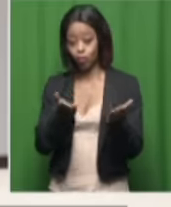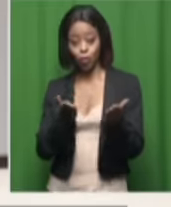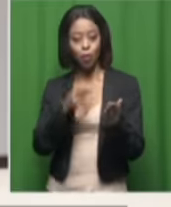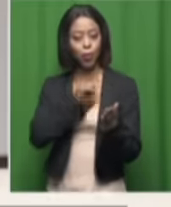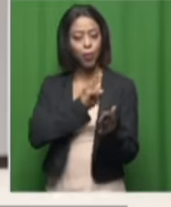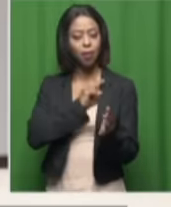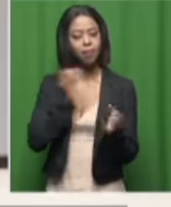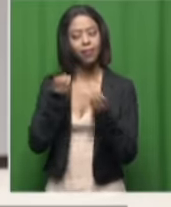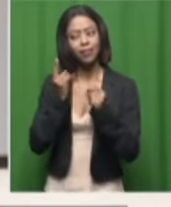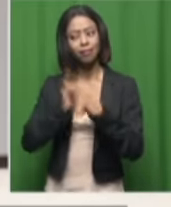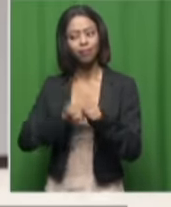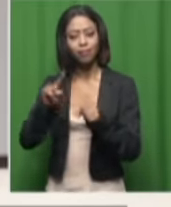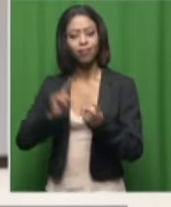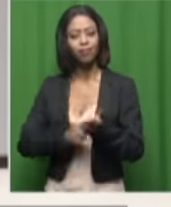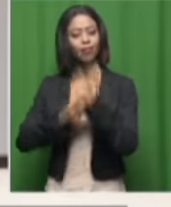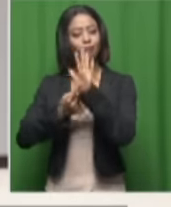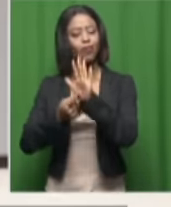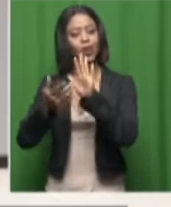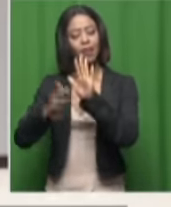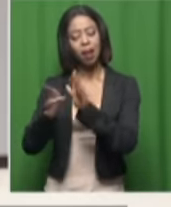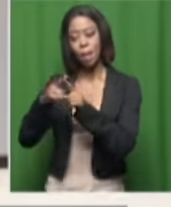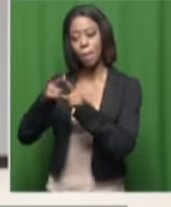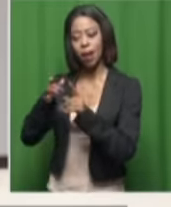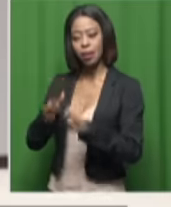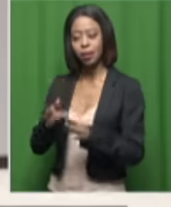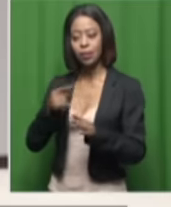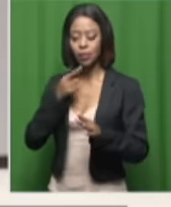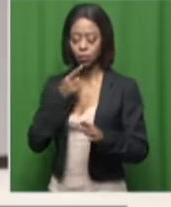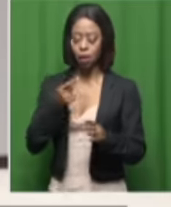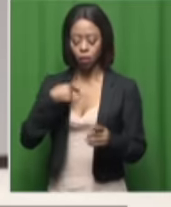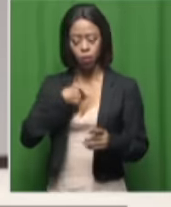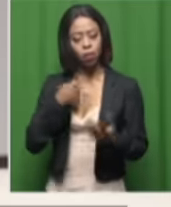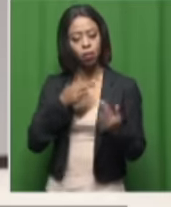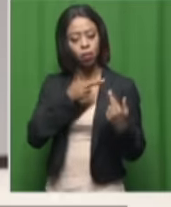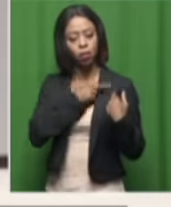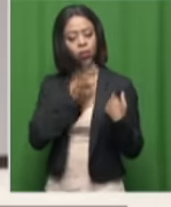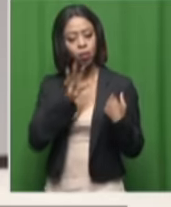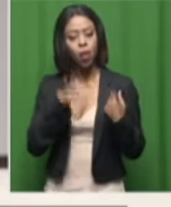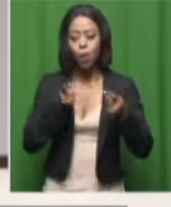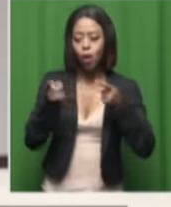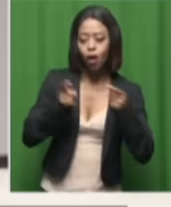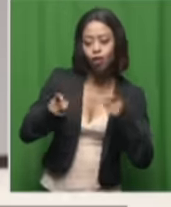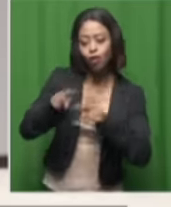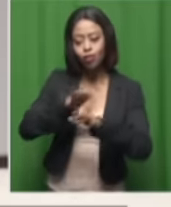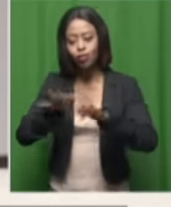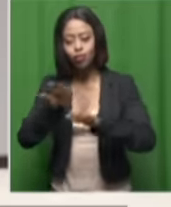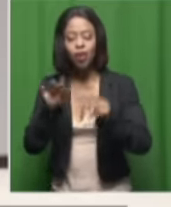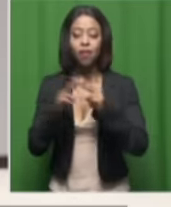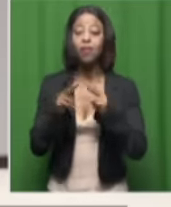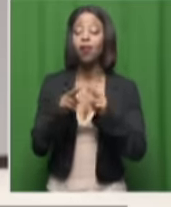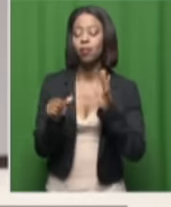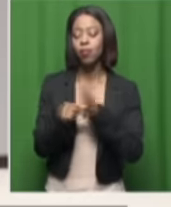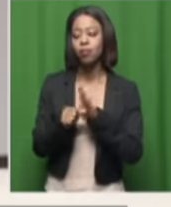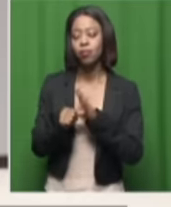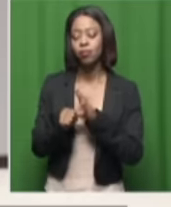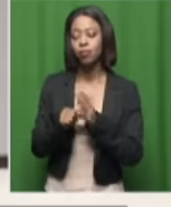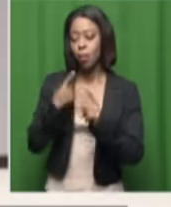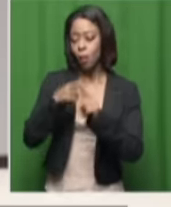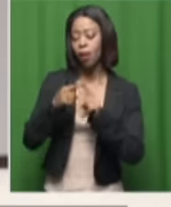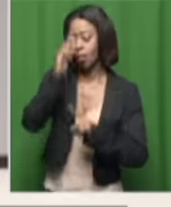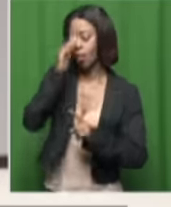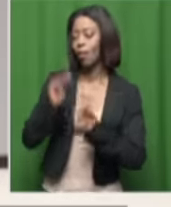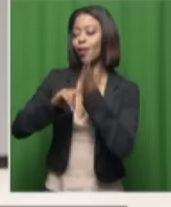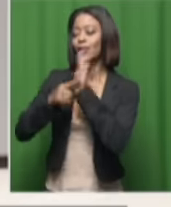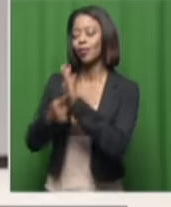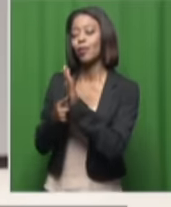calm and also express to the players that, you know, we are in control, that we are controlling the situation is important. And yeah, that's